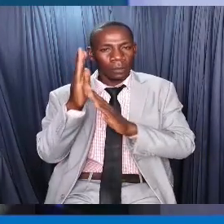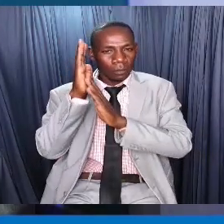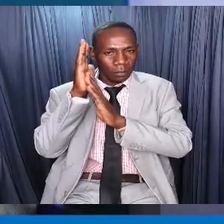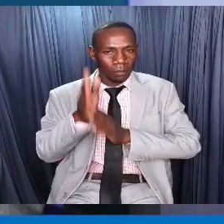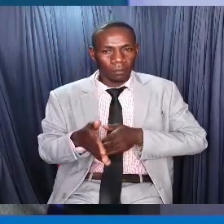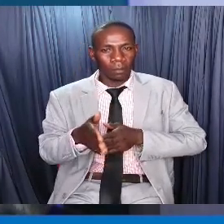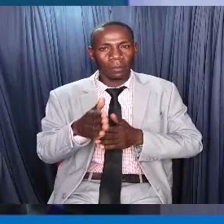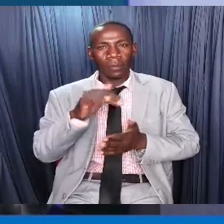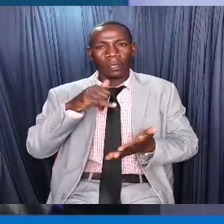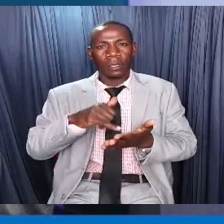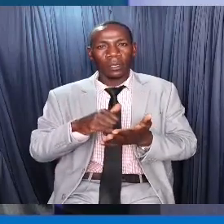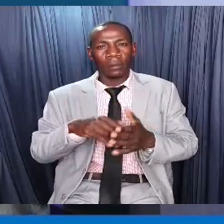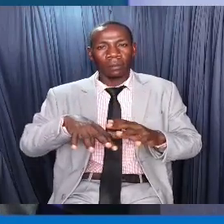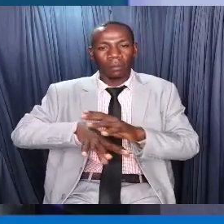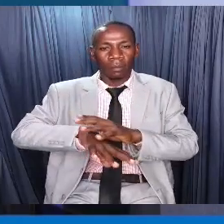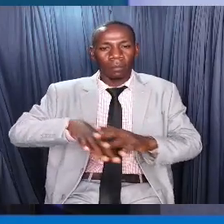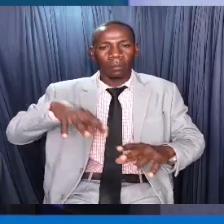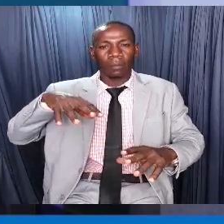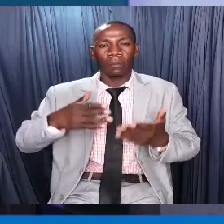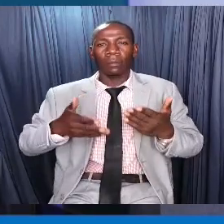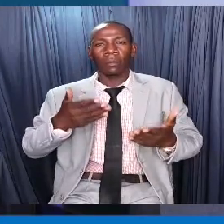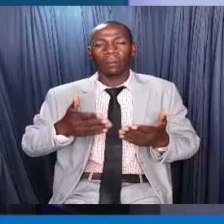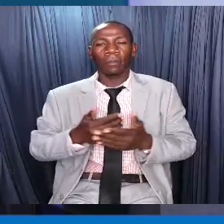even use an axe. Na mzizi pia. And the root too.